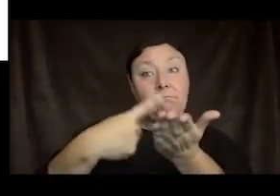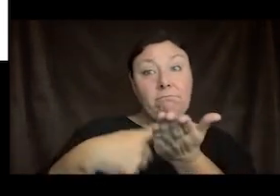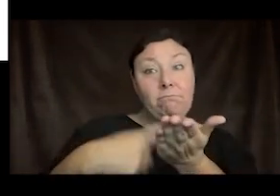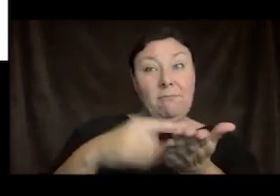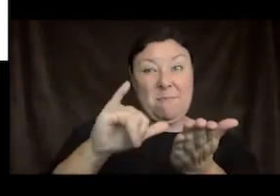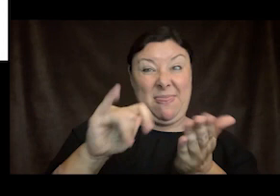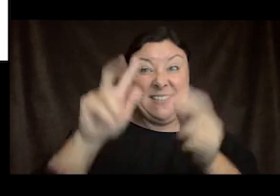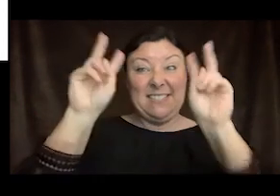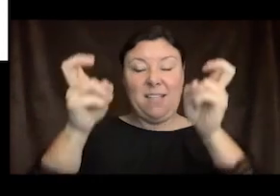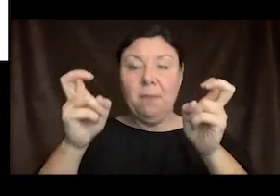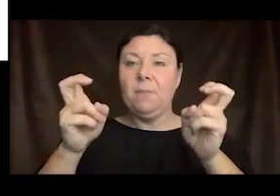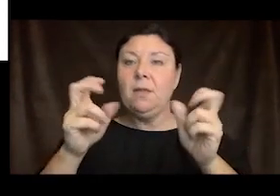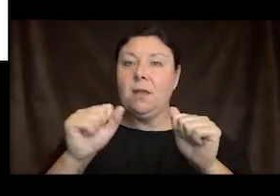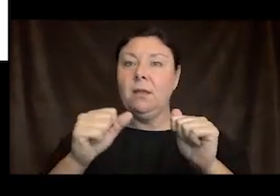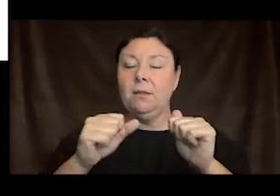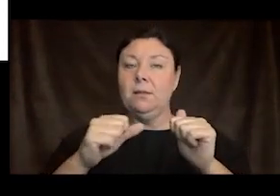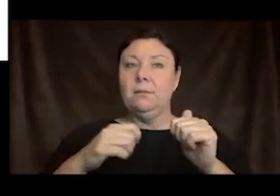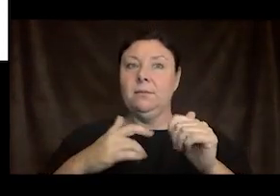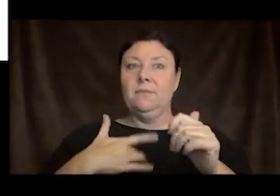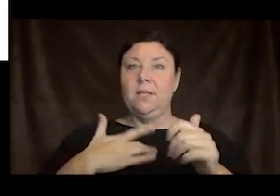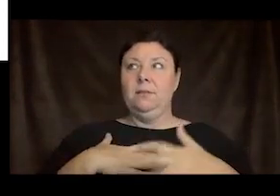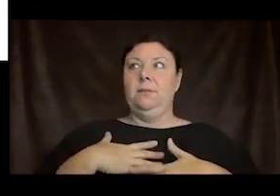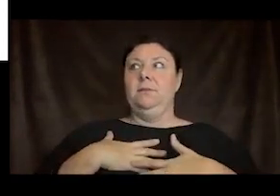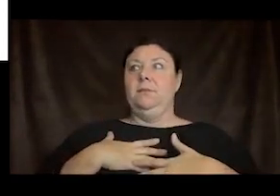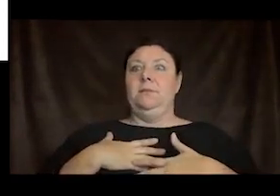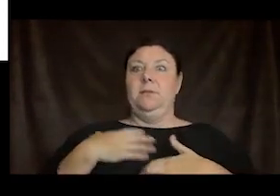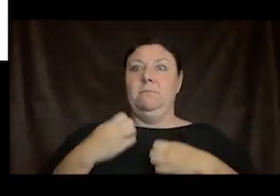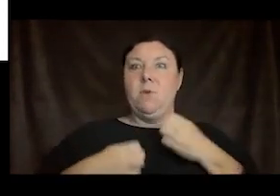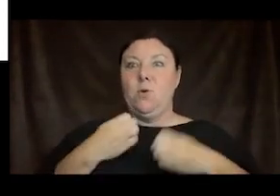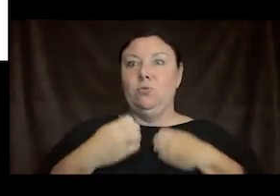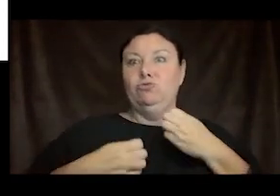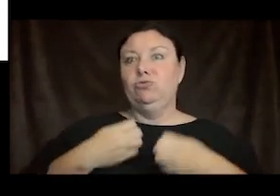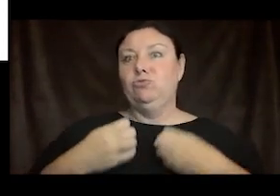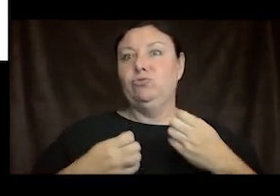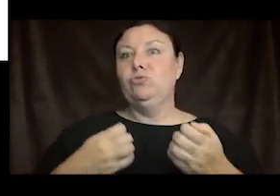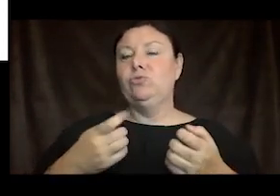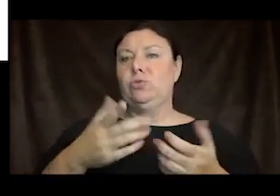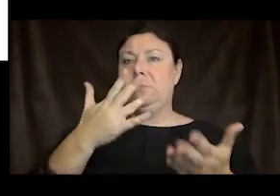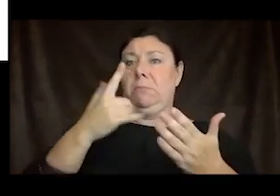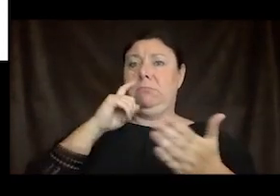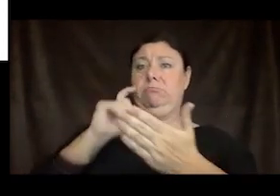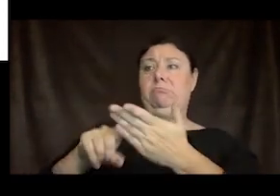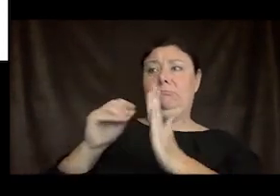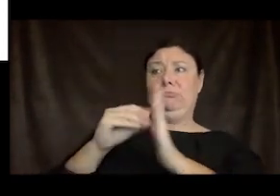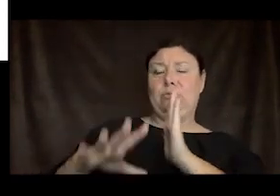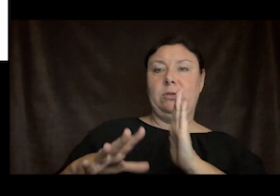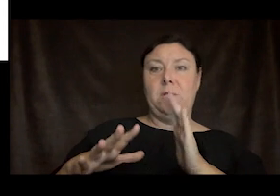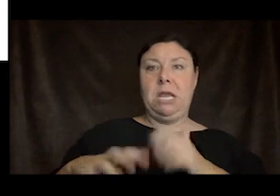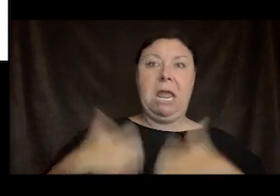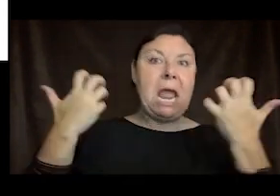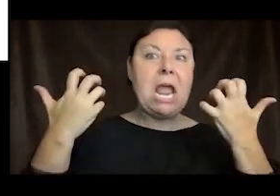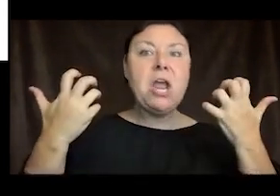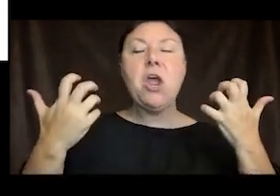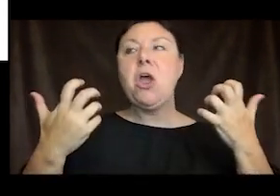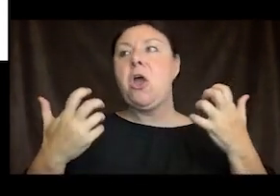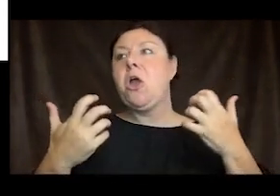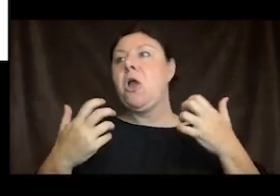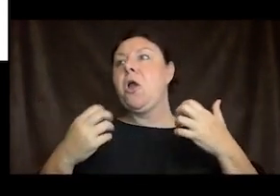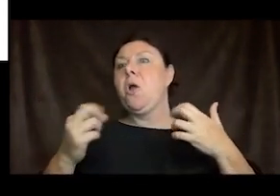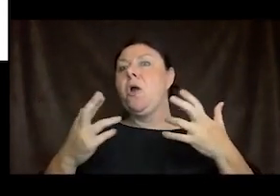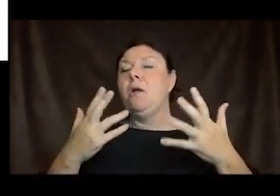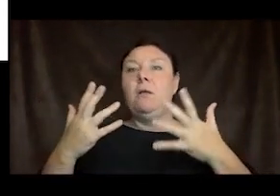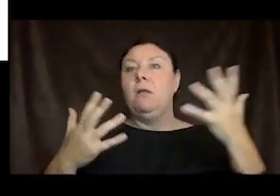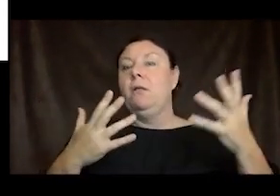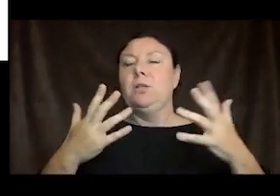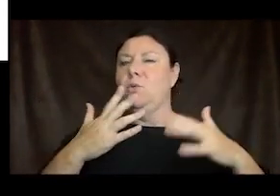gets very emotional. Students may exhibit some anger, they may exhibit all sorts of things, and that